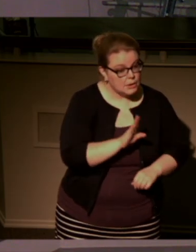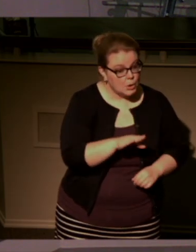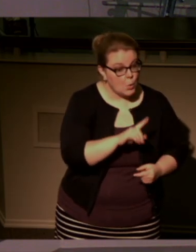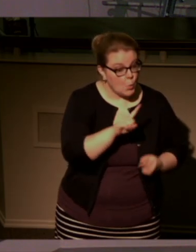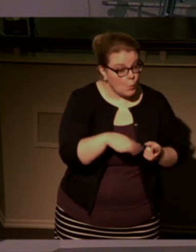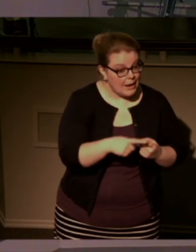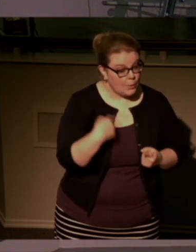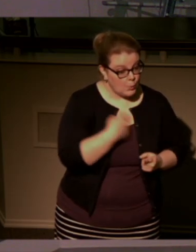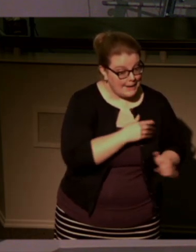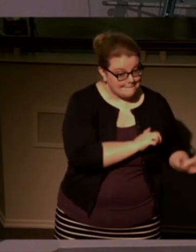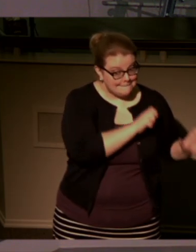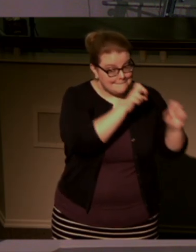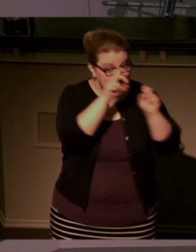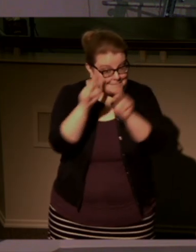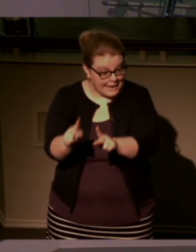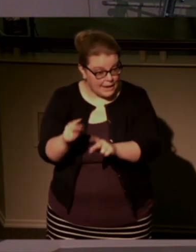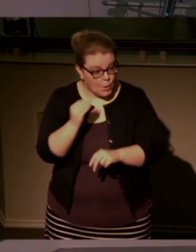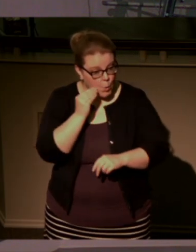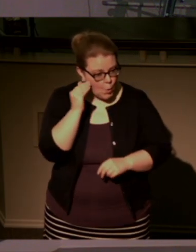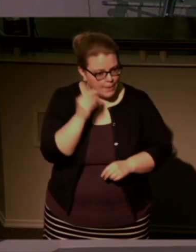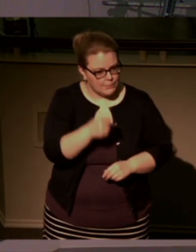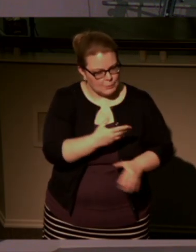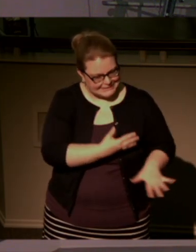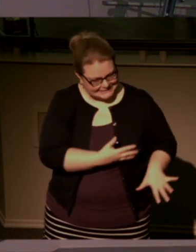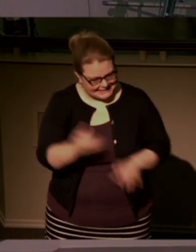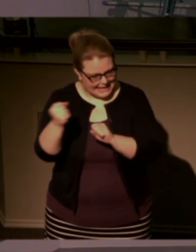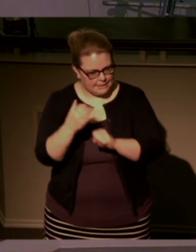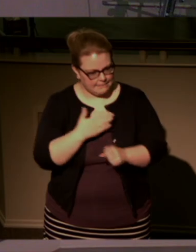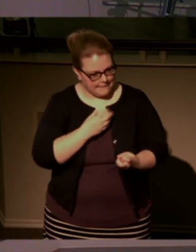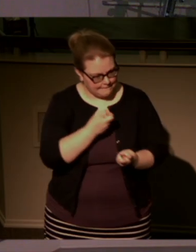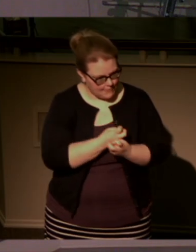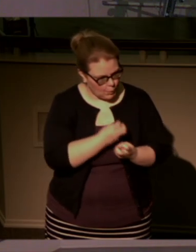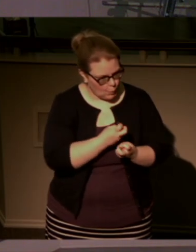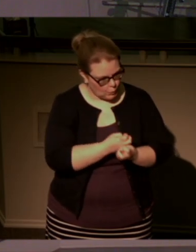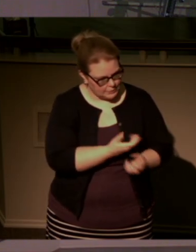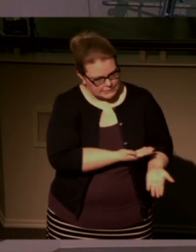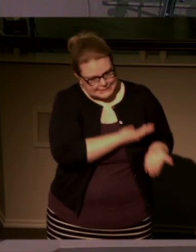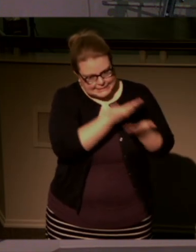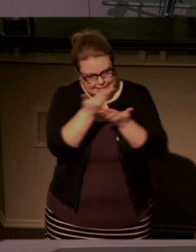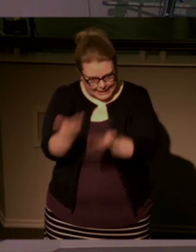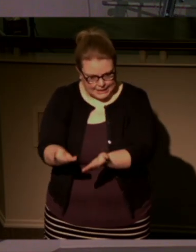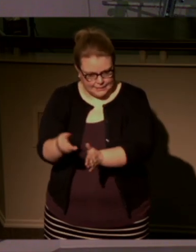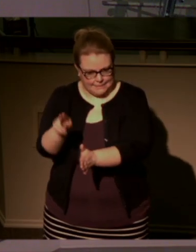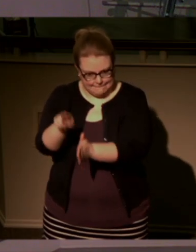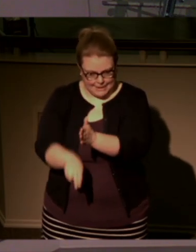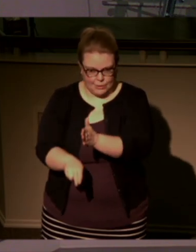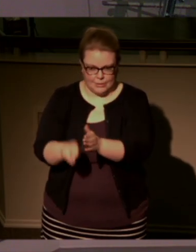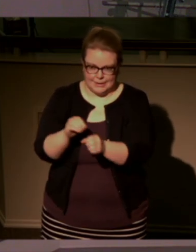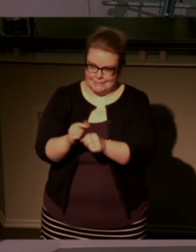that you take up my bones from here, relocate them into the sacred